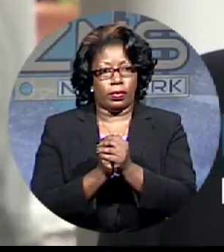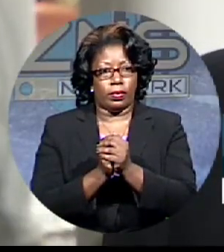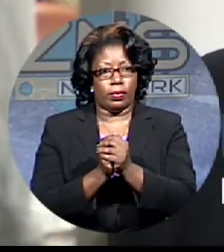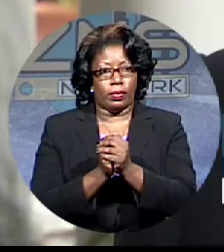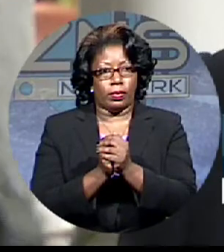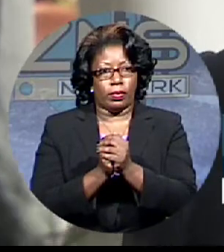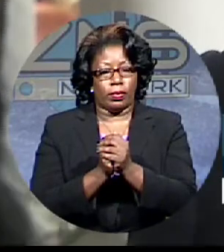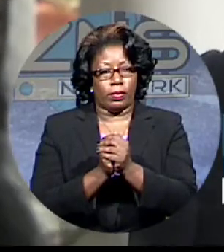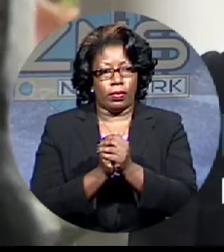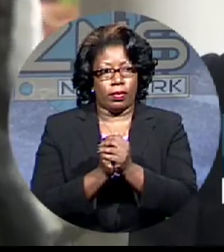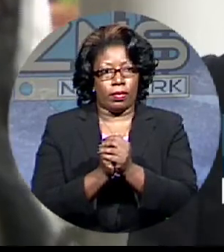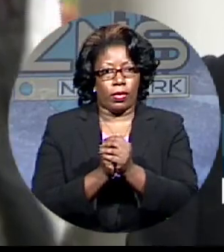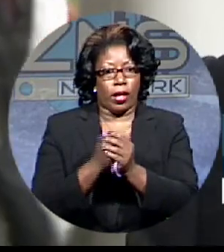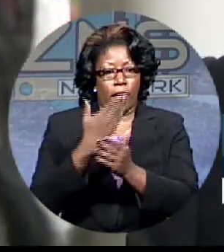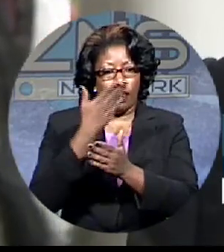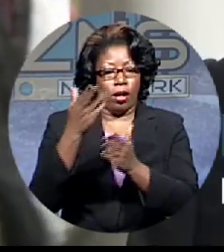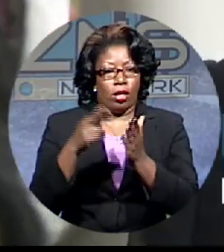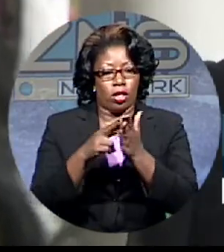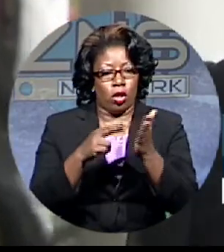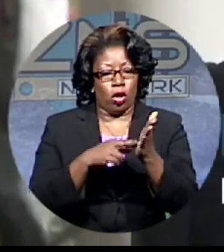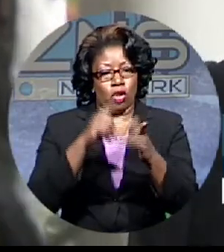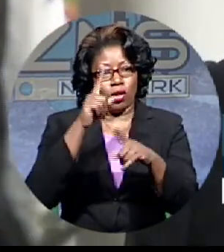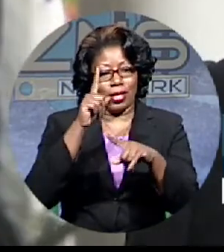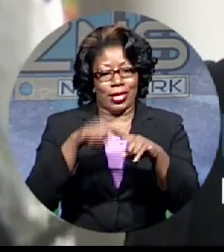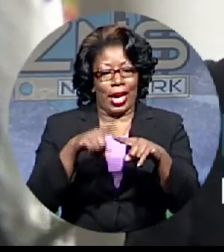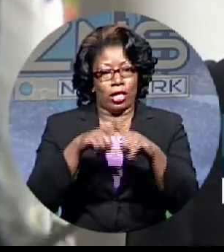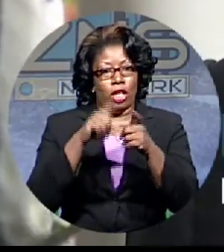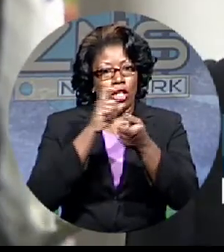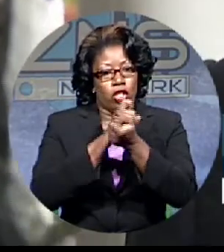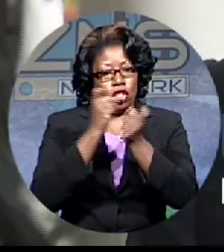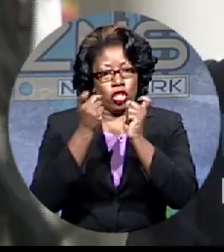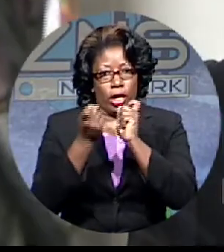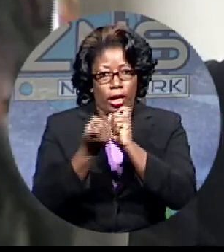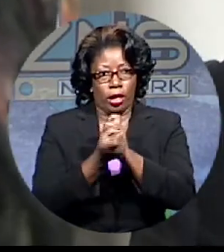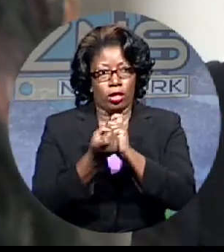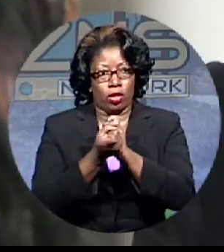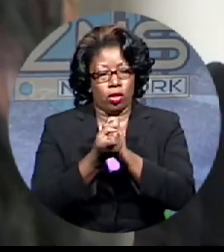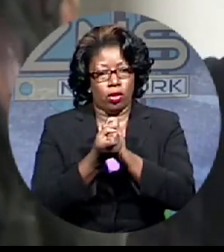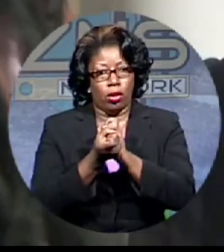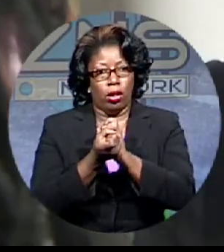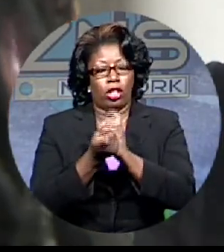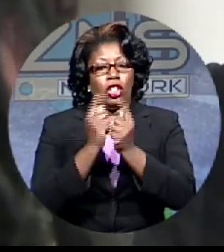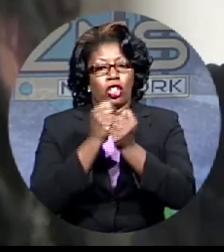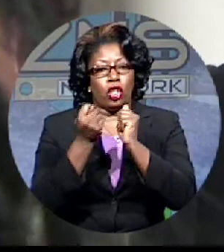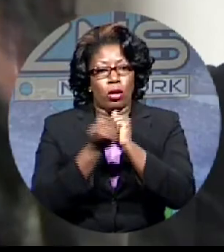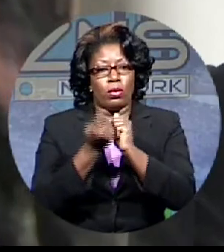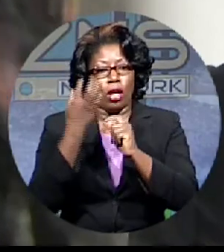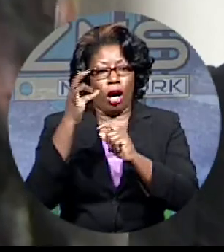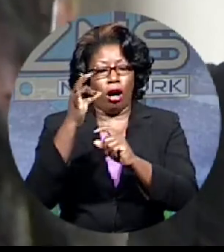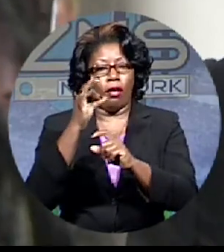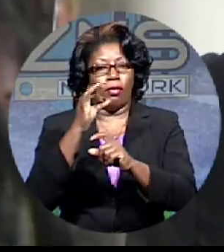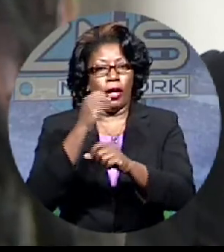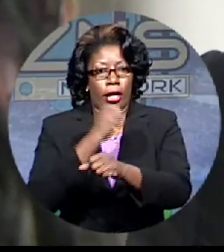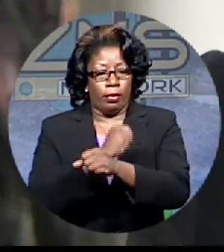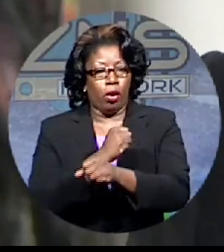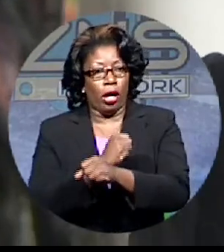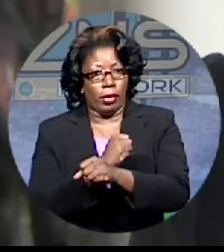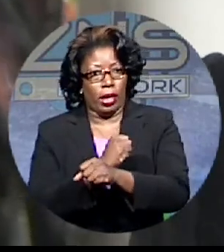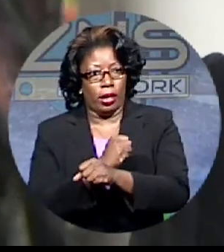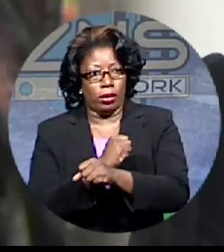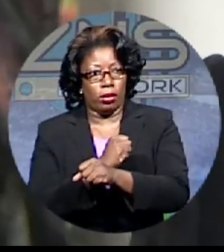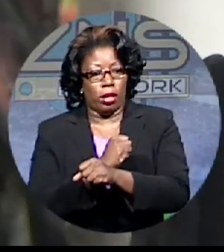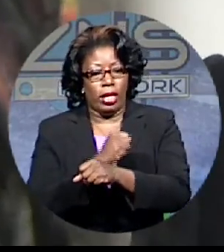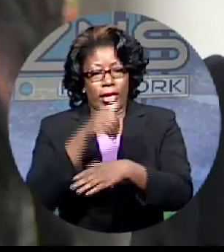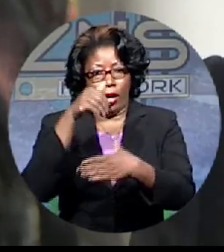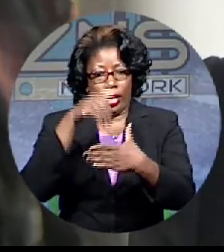There's a basic principle in law which states that you cannot unilaterally change people's terms and conditions of employment. And so the thing is, if the